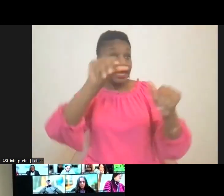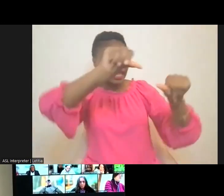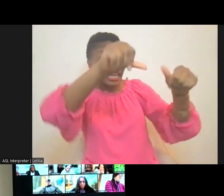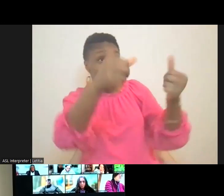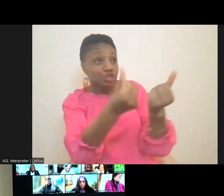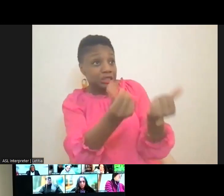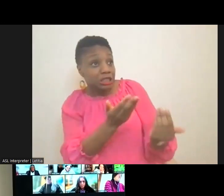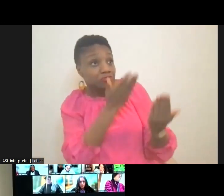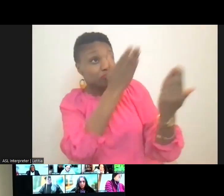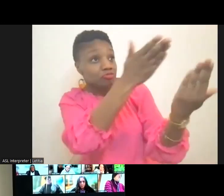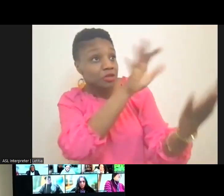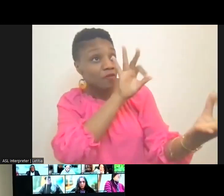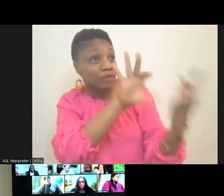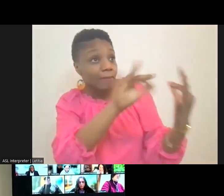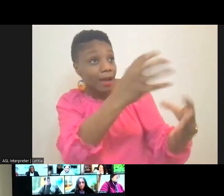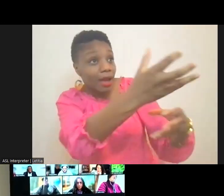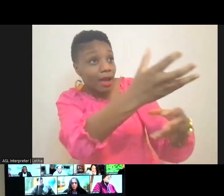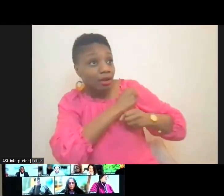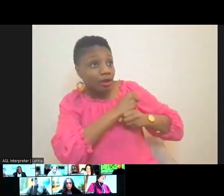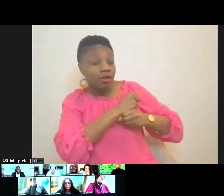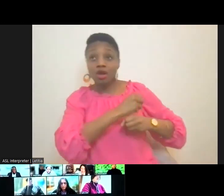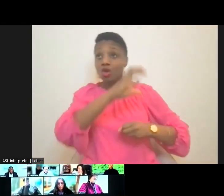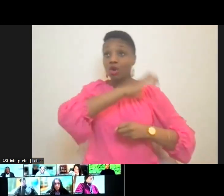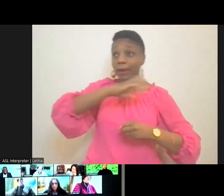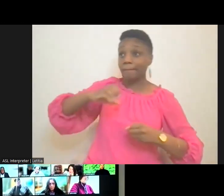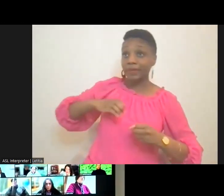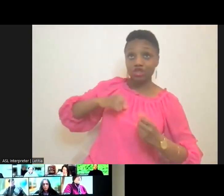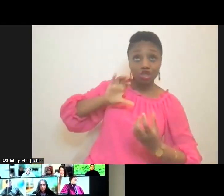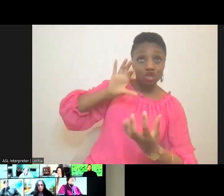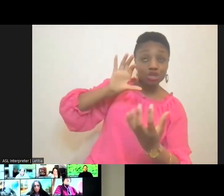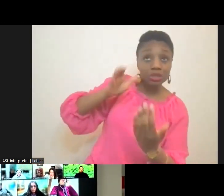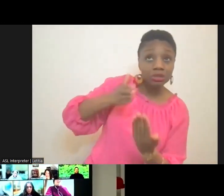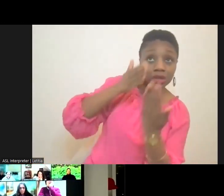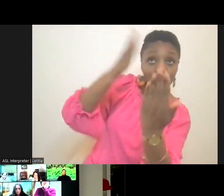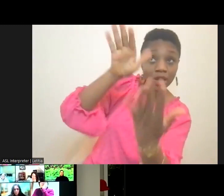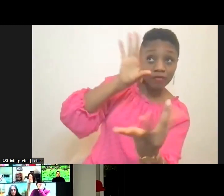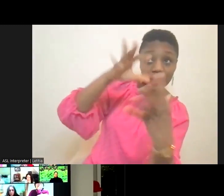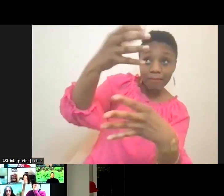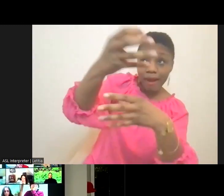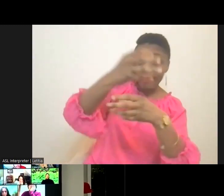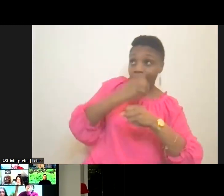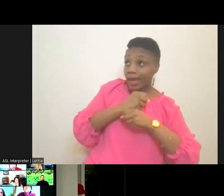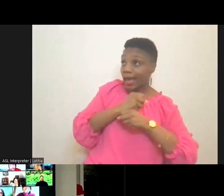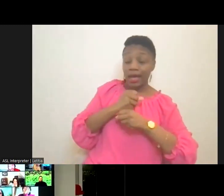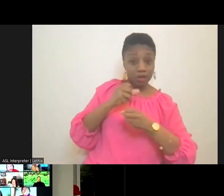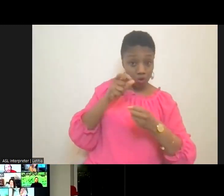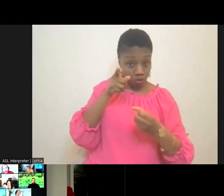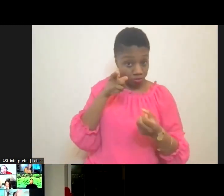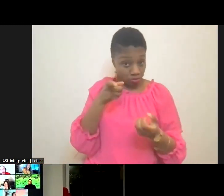from commissioners, issue areas, yeah.